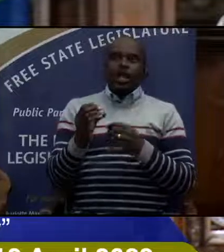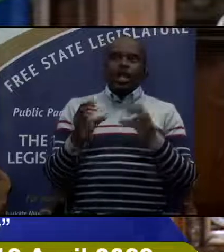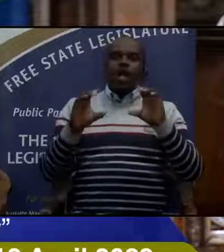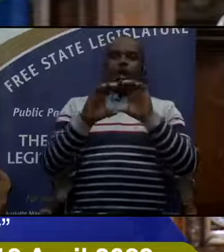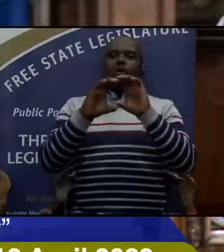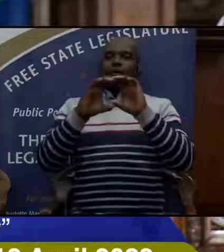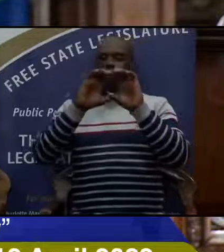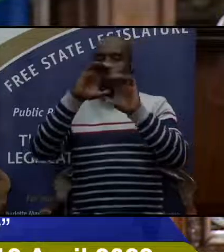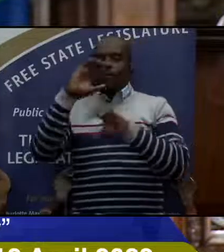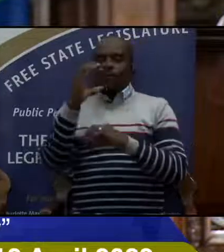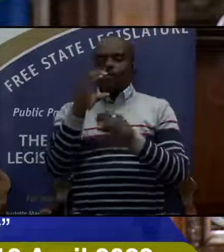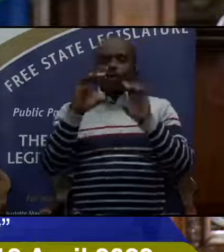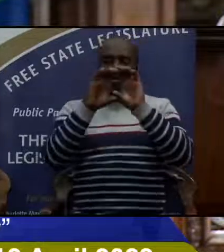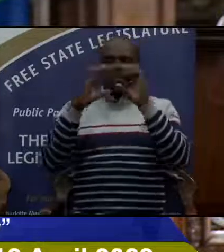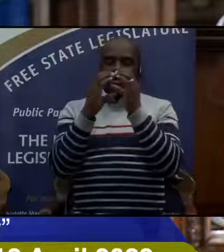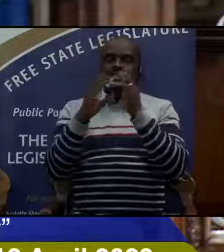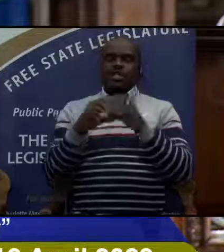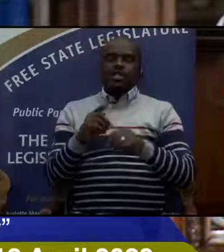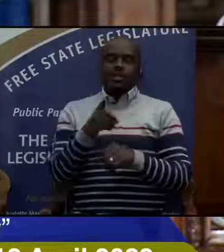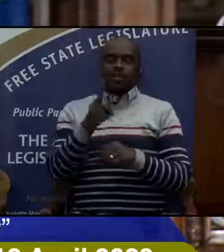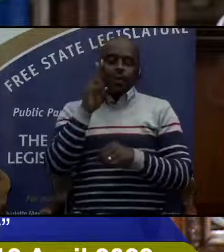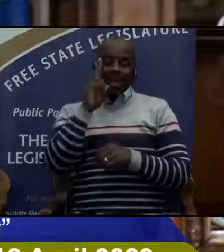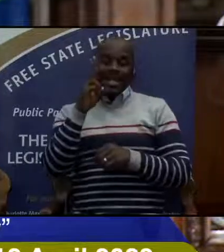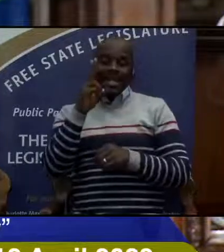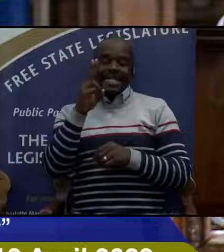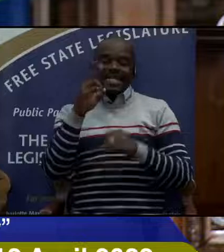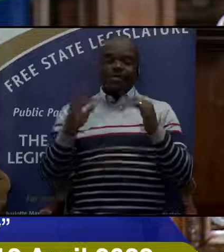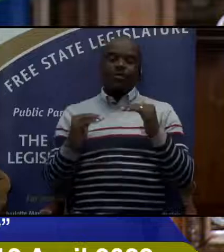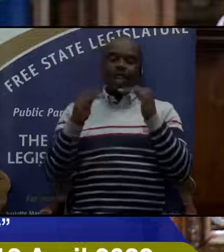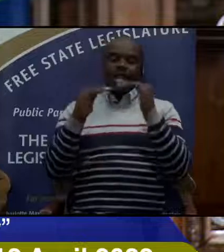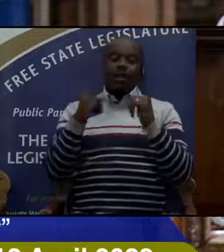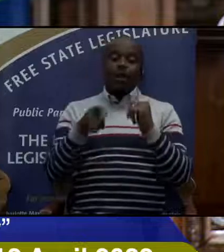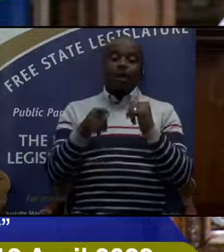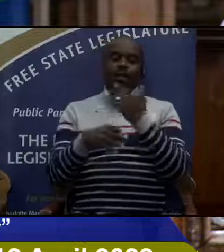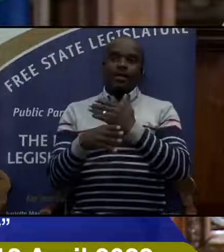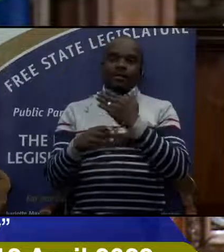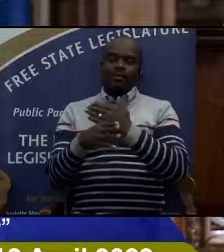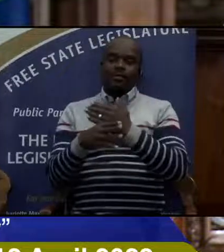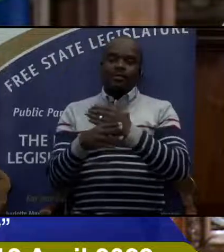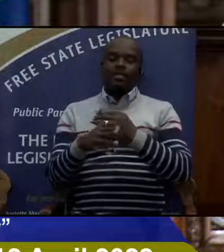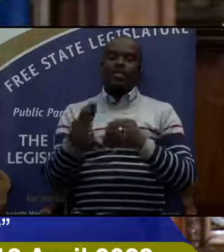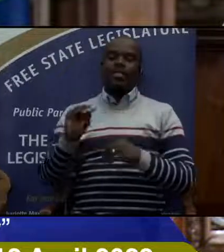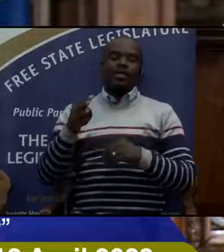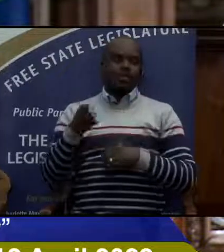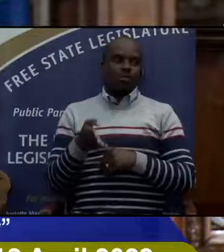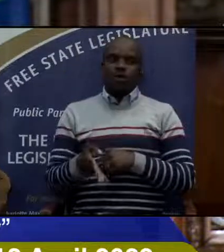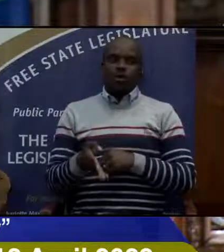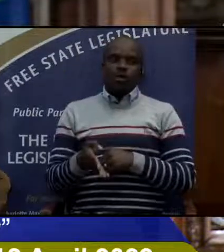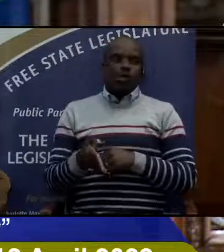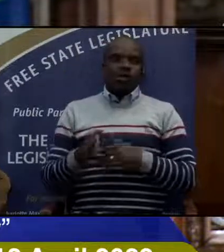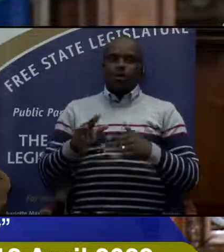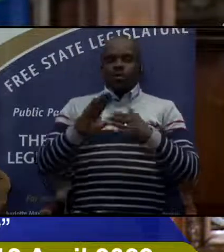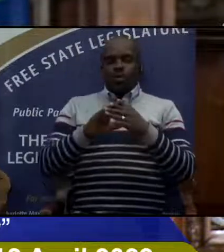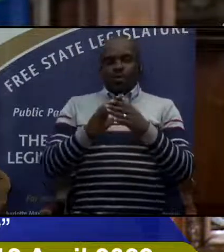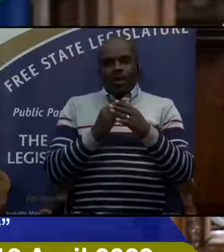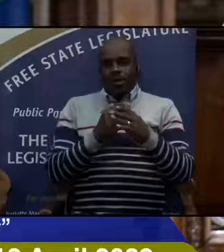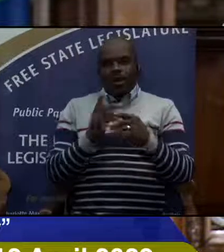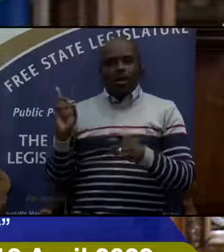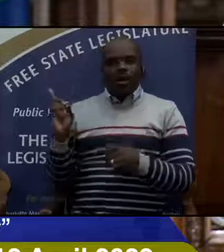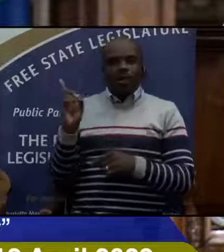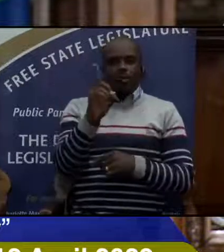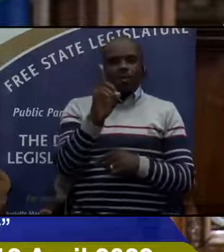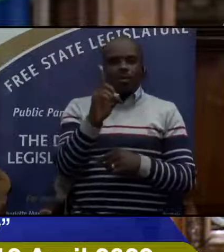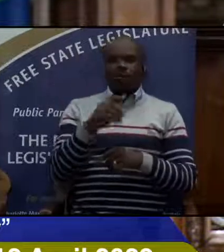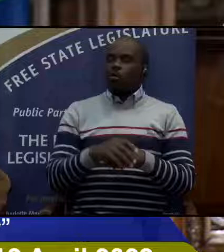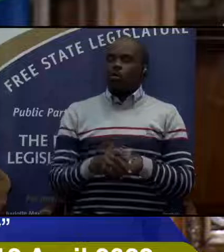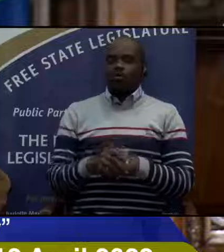of workers. Because when you go there, situation is that so batho ba borona ba ya bolawa, batho ba borona